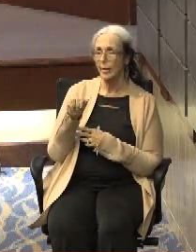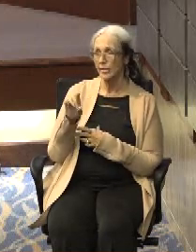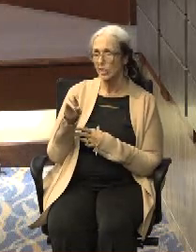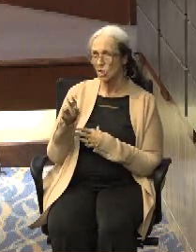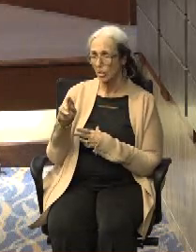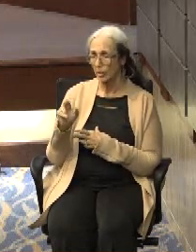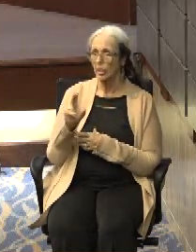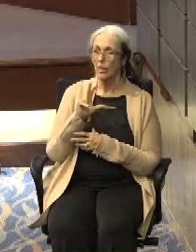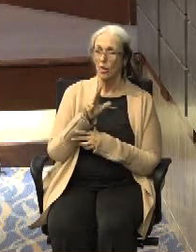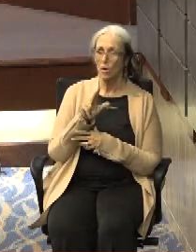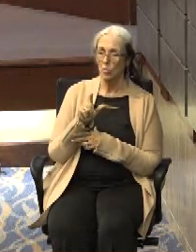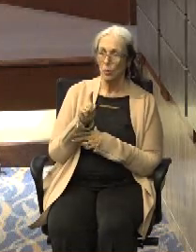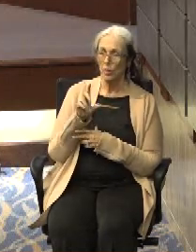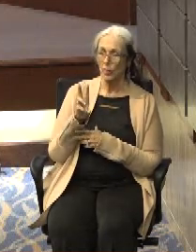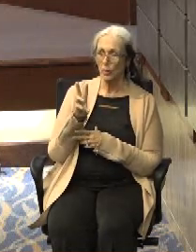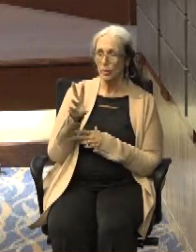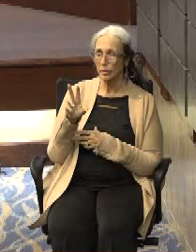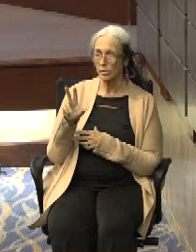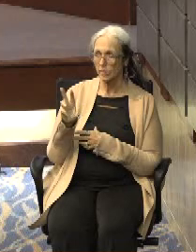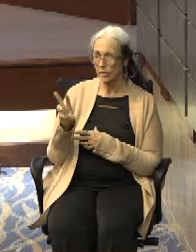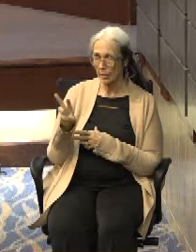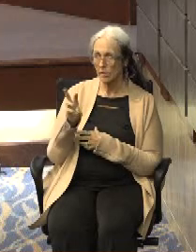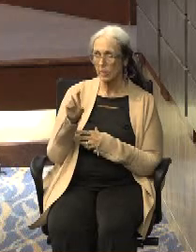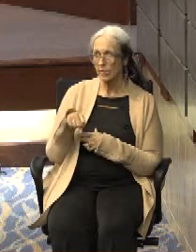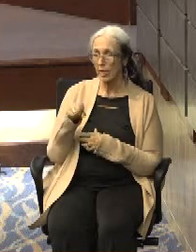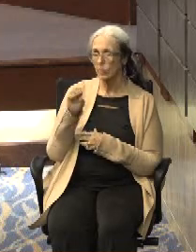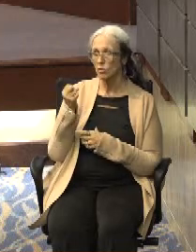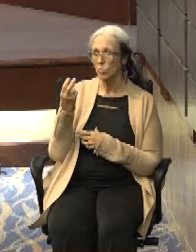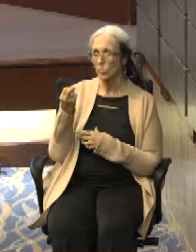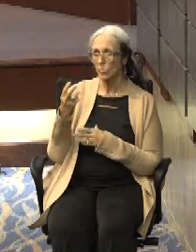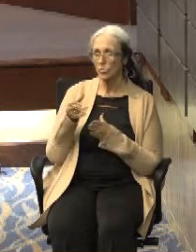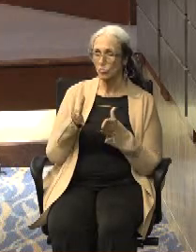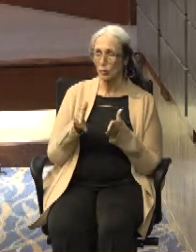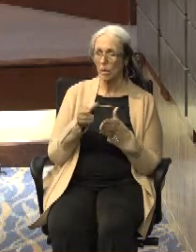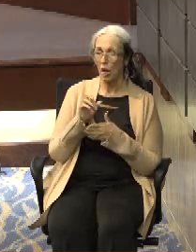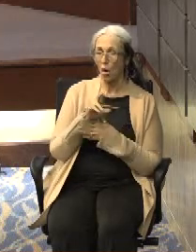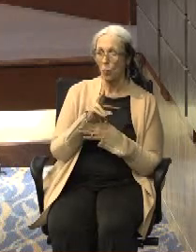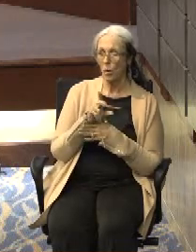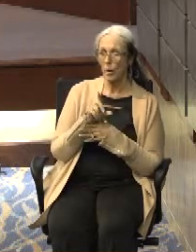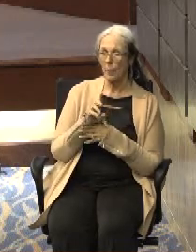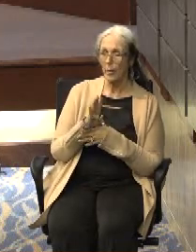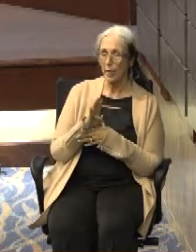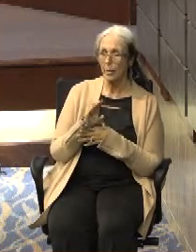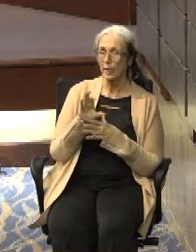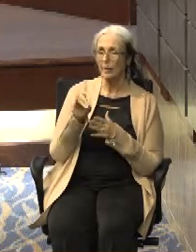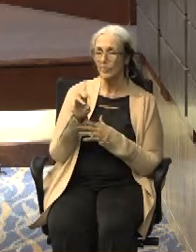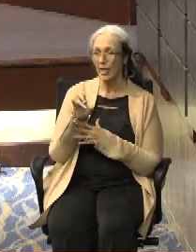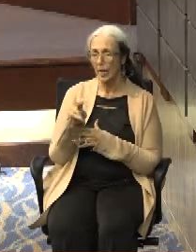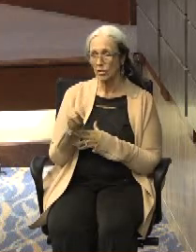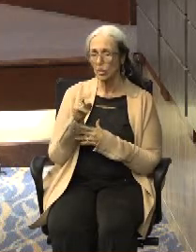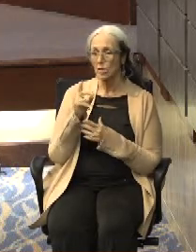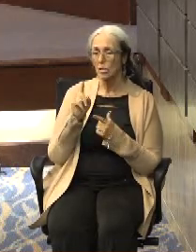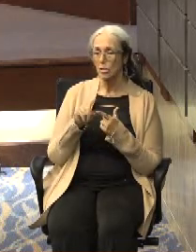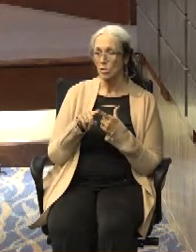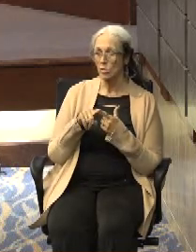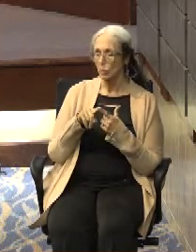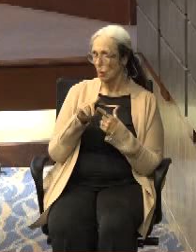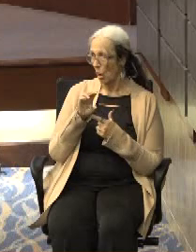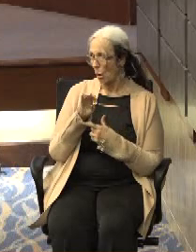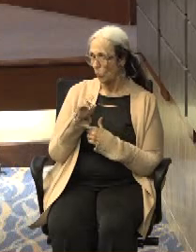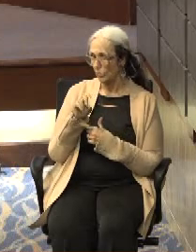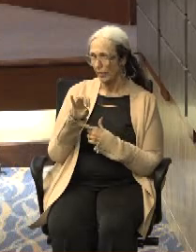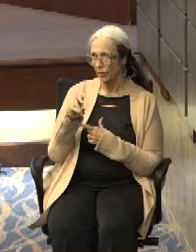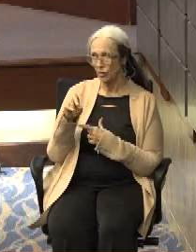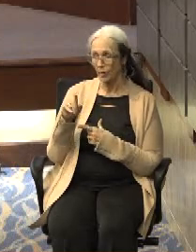portion of 3126 South 12th Street, shall be changed from R1B District Classification and become and be designated to O3 District